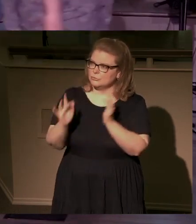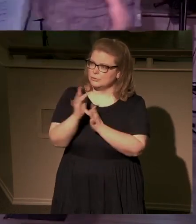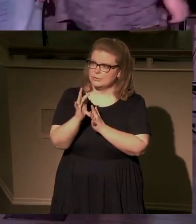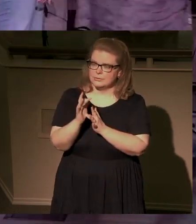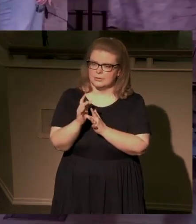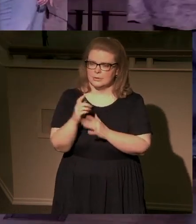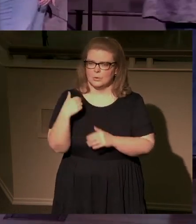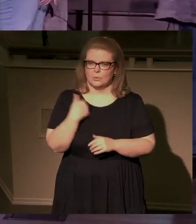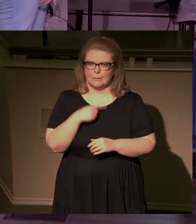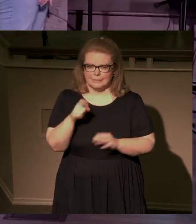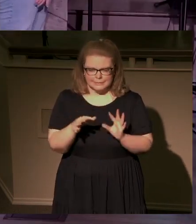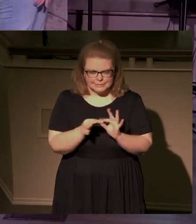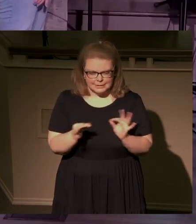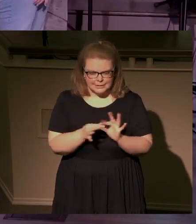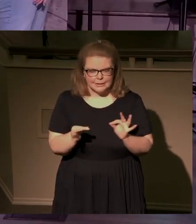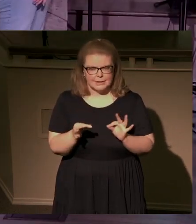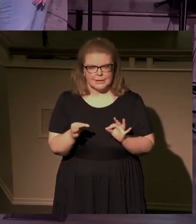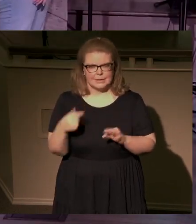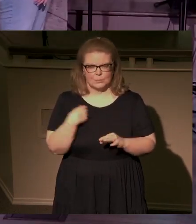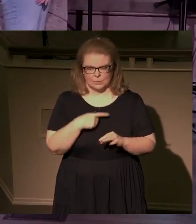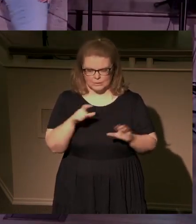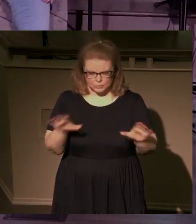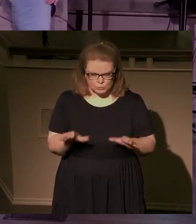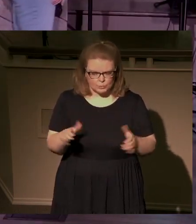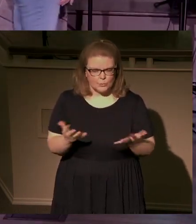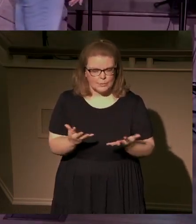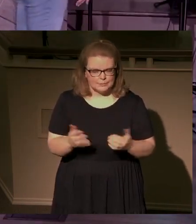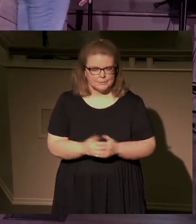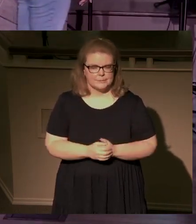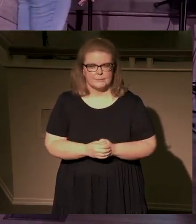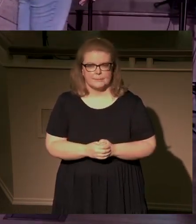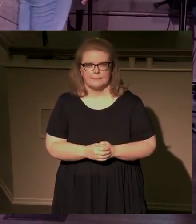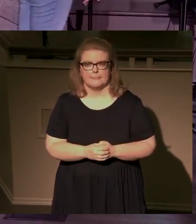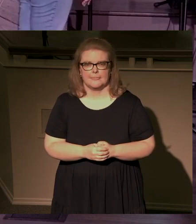said and what needs to be done?